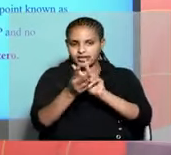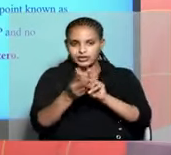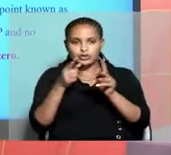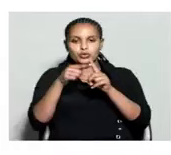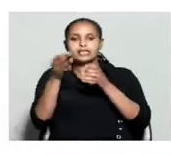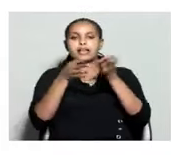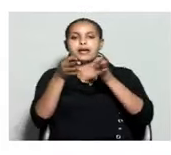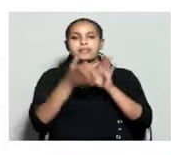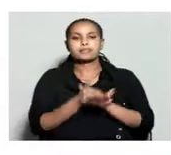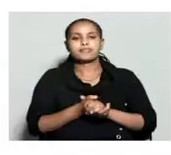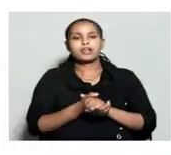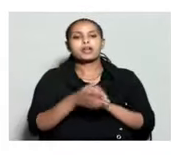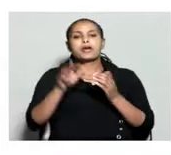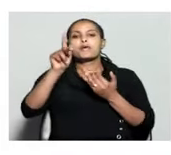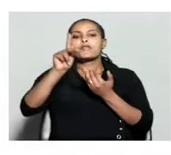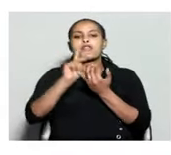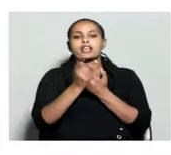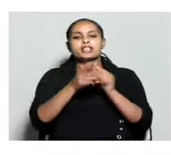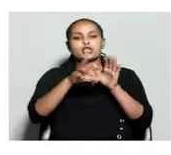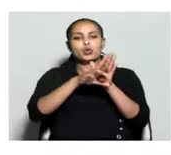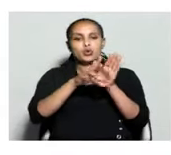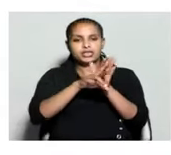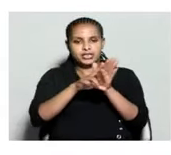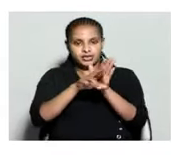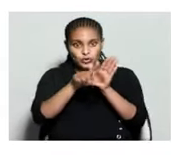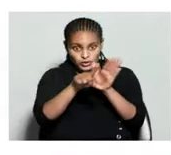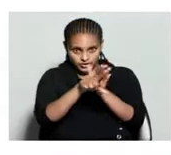to describe. Phase rule.